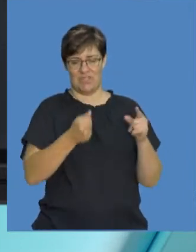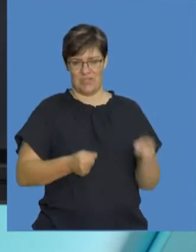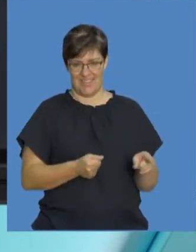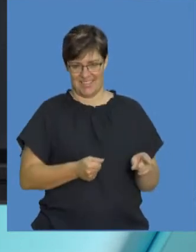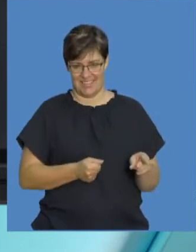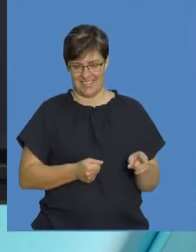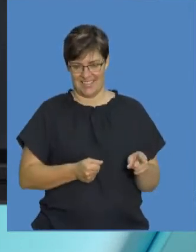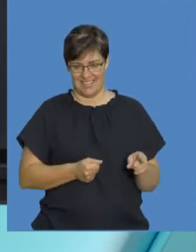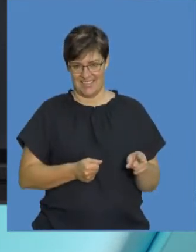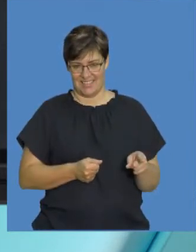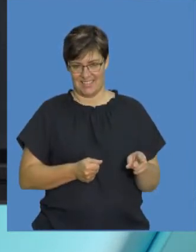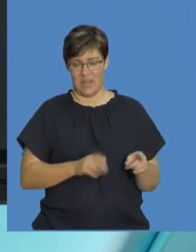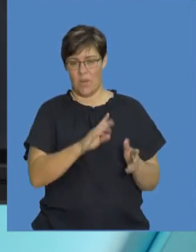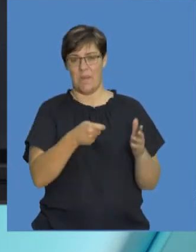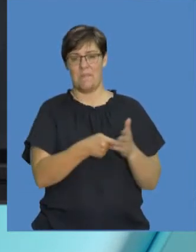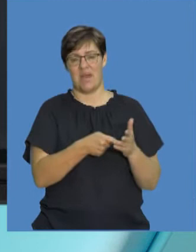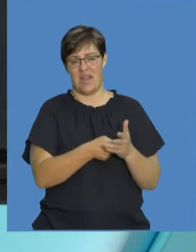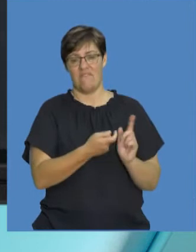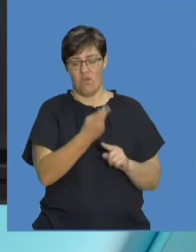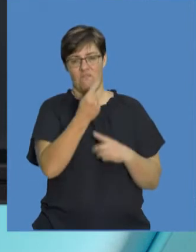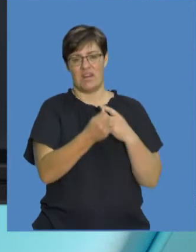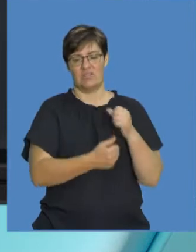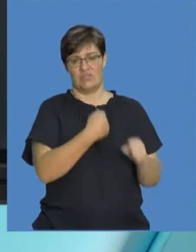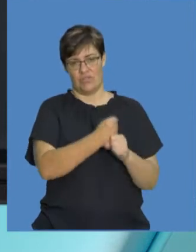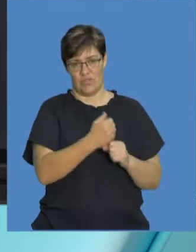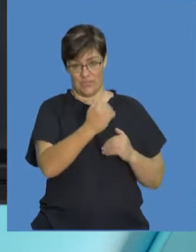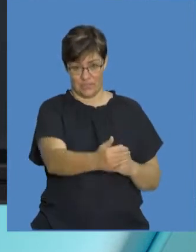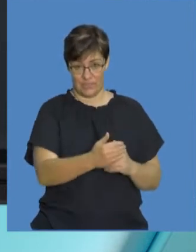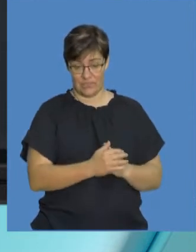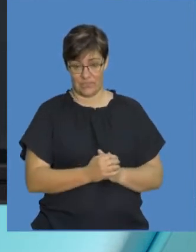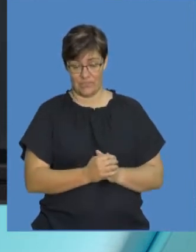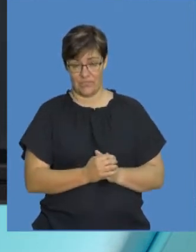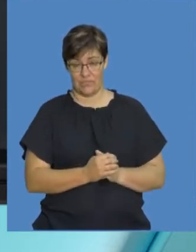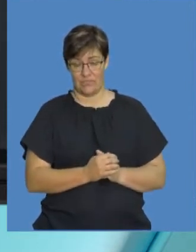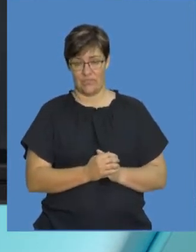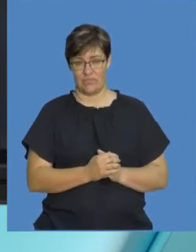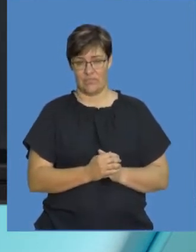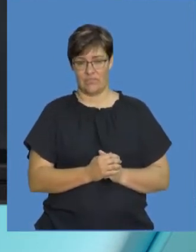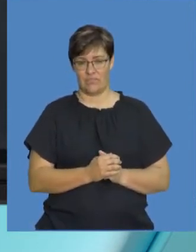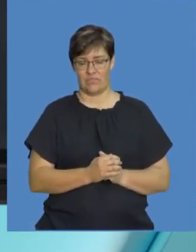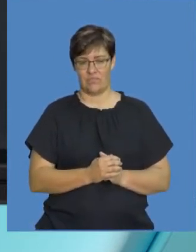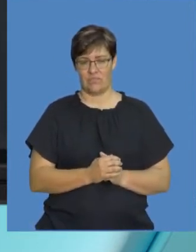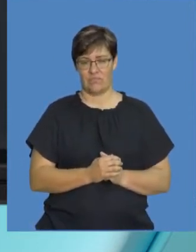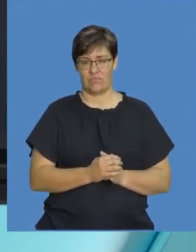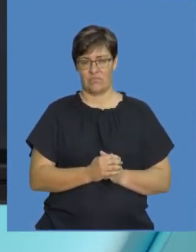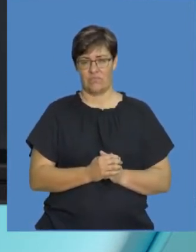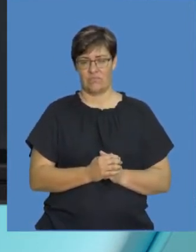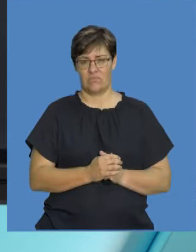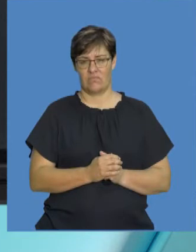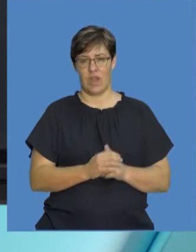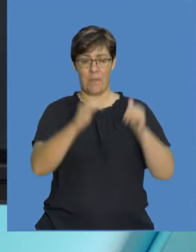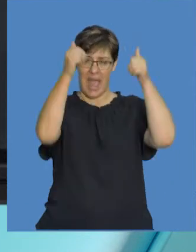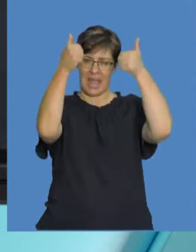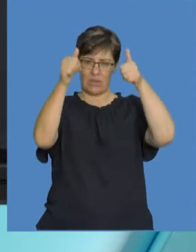we used the materials that we had bought for that financial year. Okay, so now, if